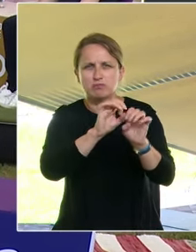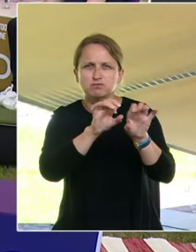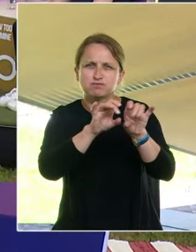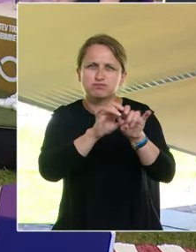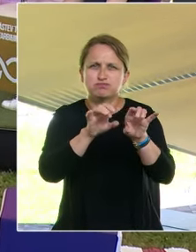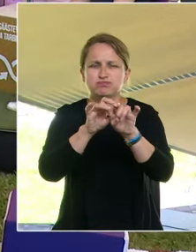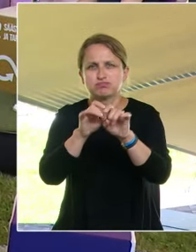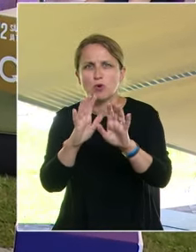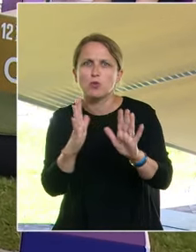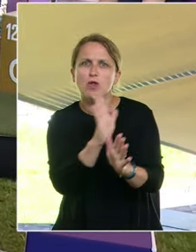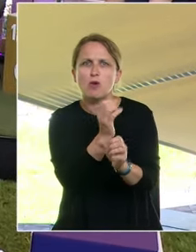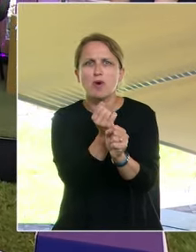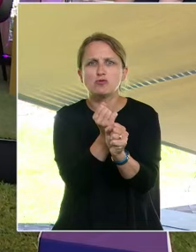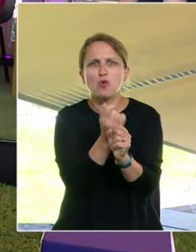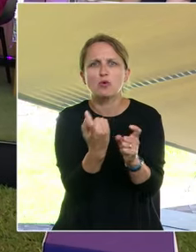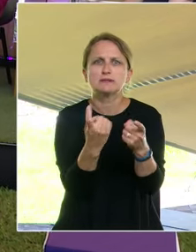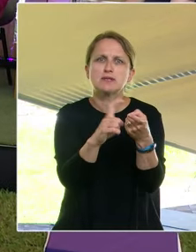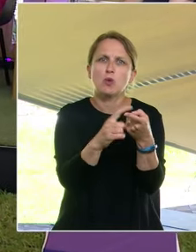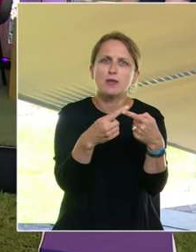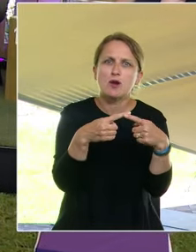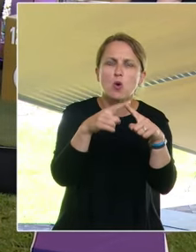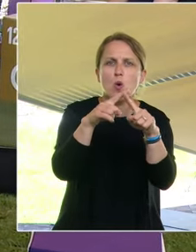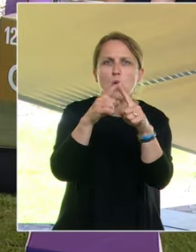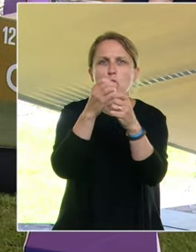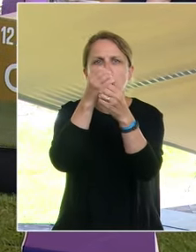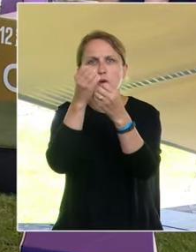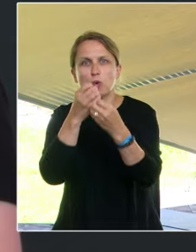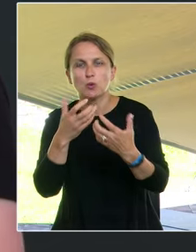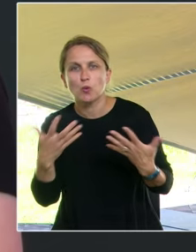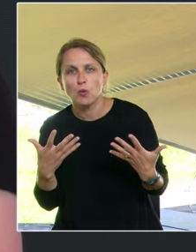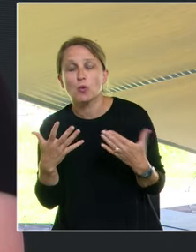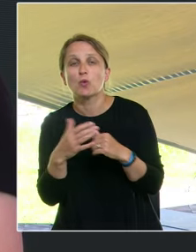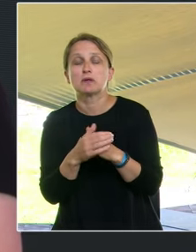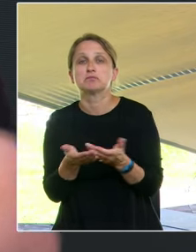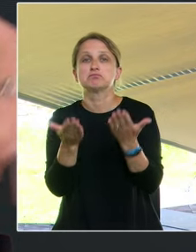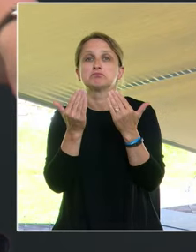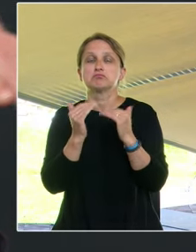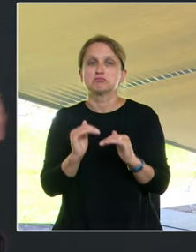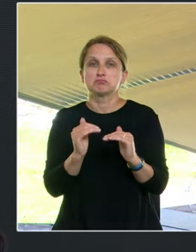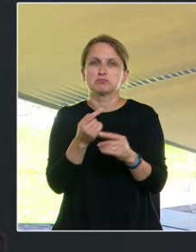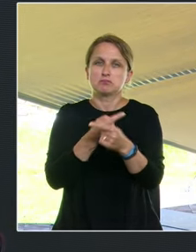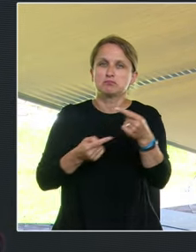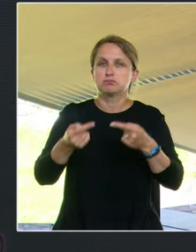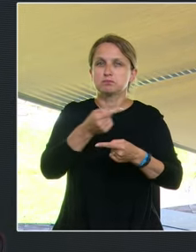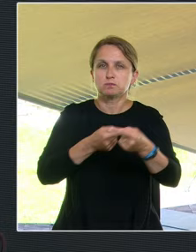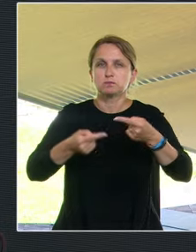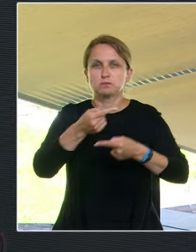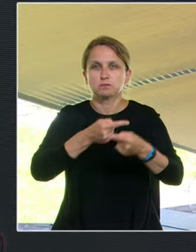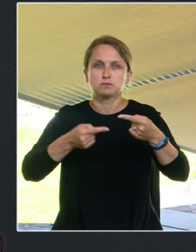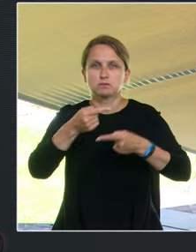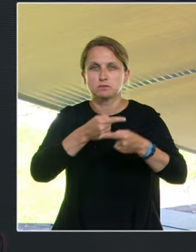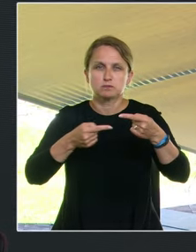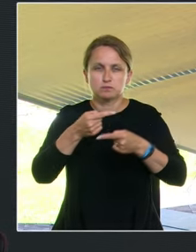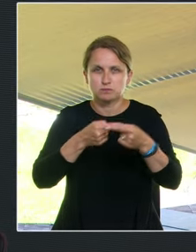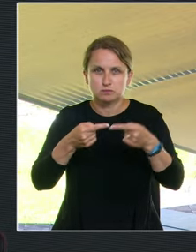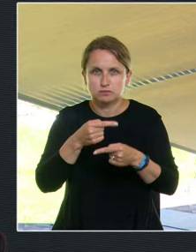and culture. And then we'll kind of throw it up for a discussion and the Q&A. We have the ball there,